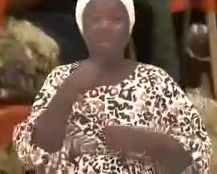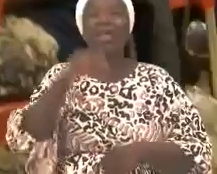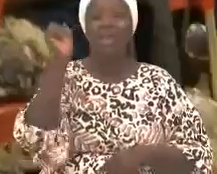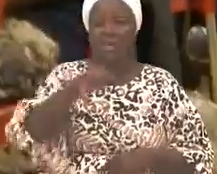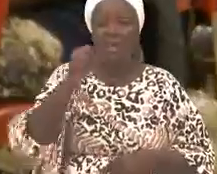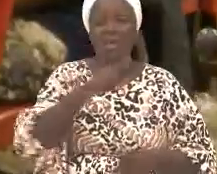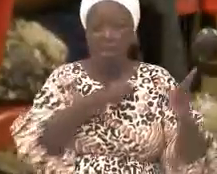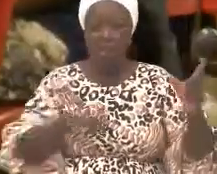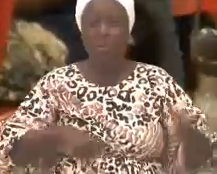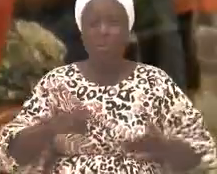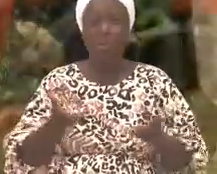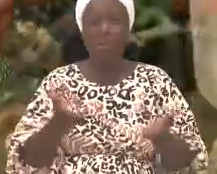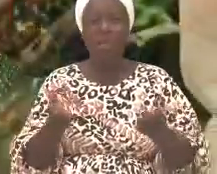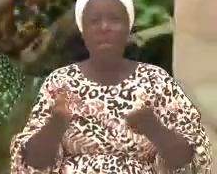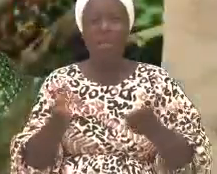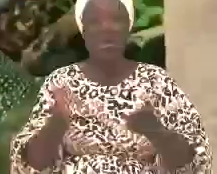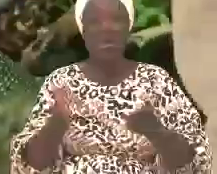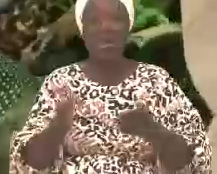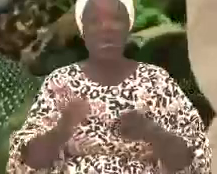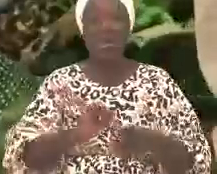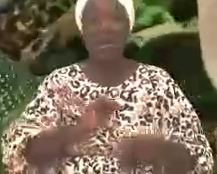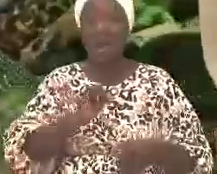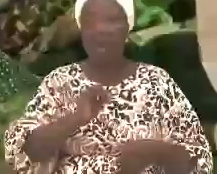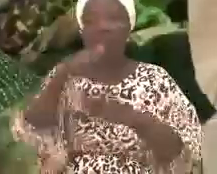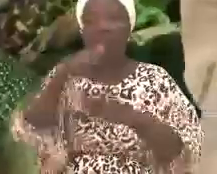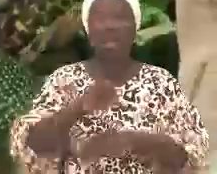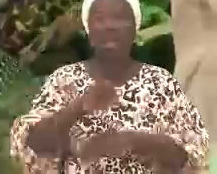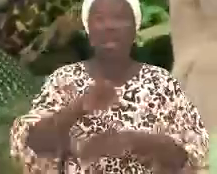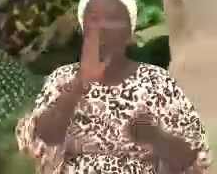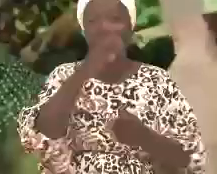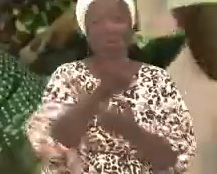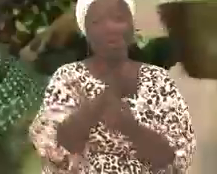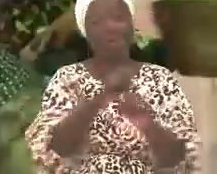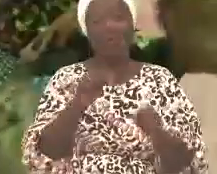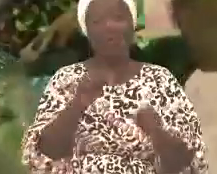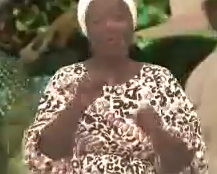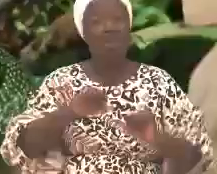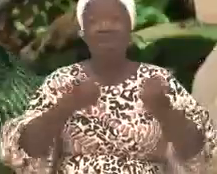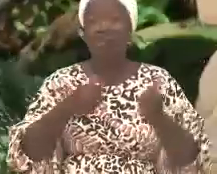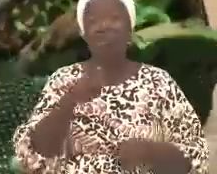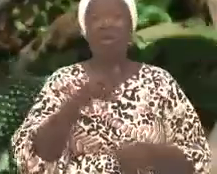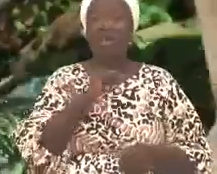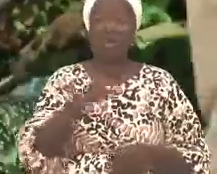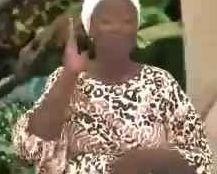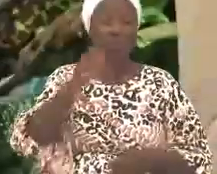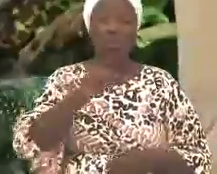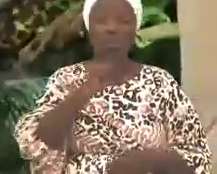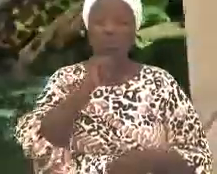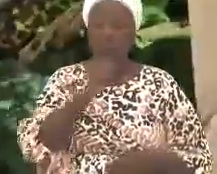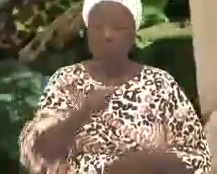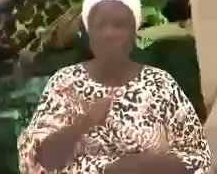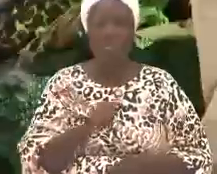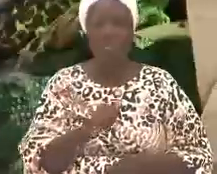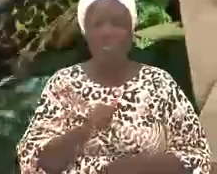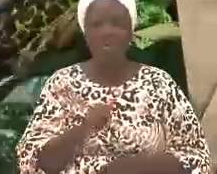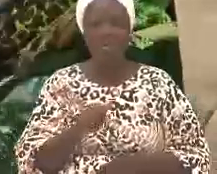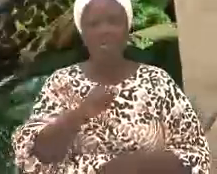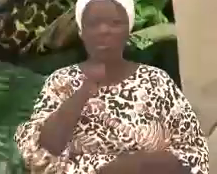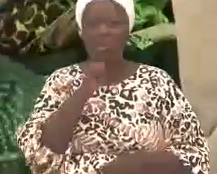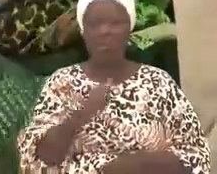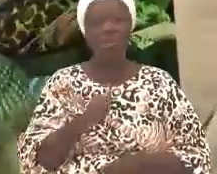I tonight. I want your salvation. And he will not deny you. He said, he will no longer prolong